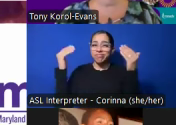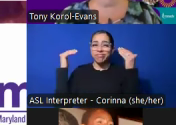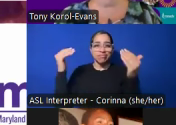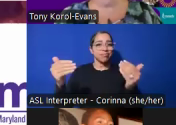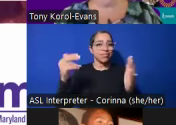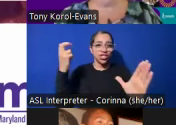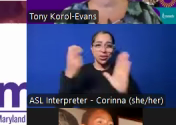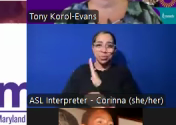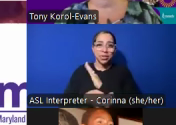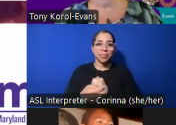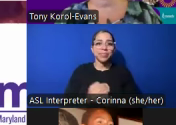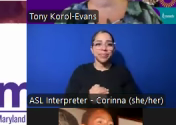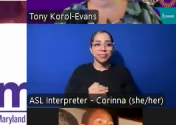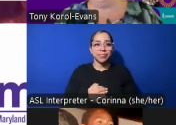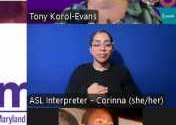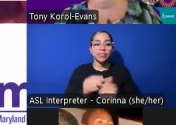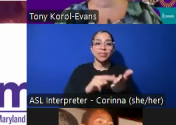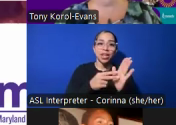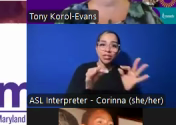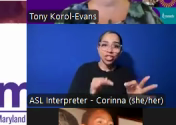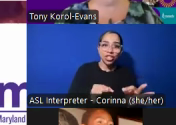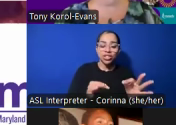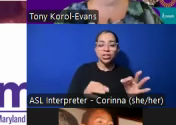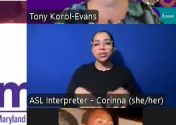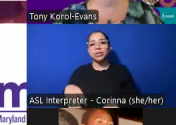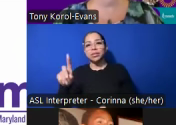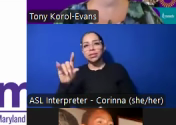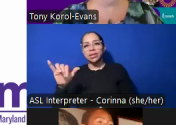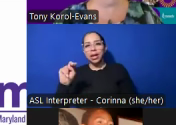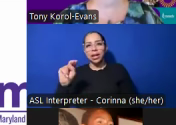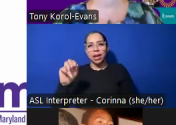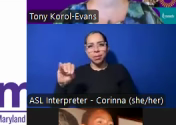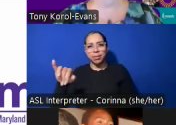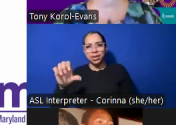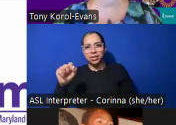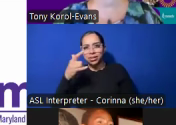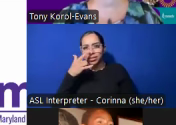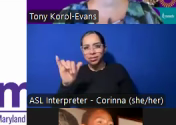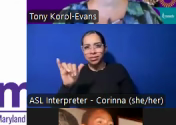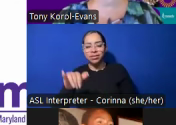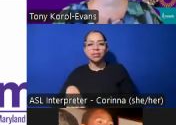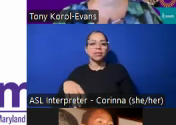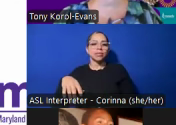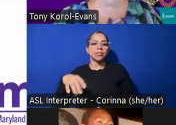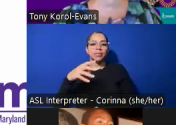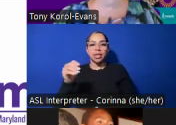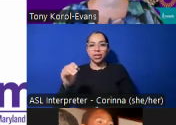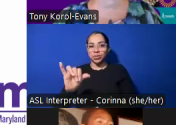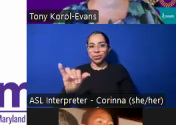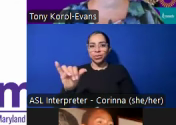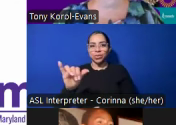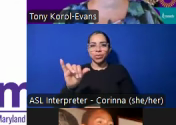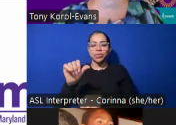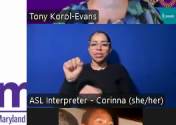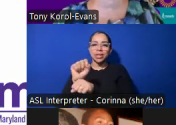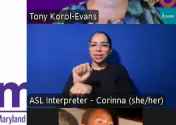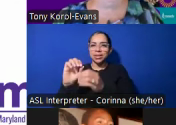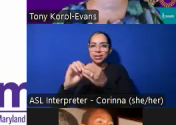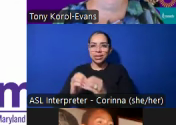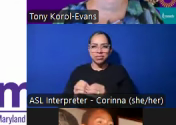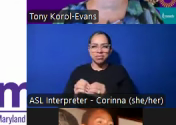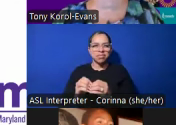with definitions, dynamics, and statistics. This is just kind of like your baseline background information. So what